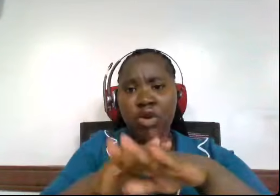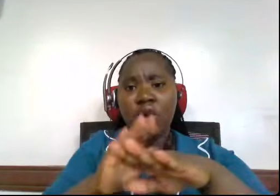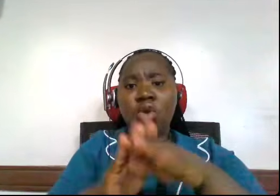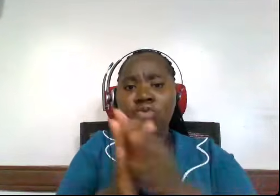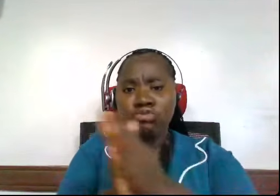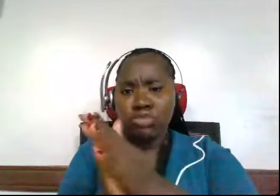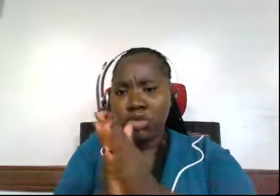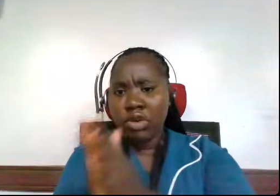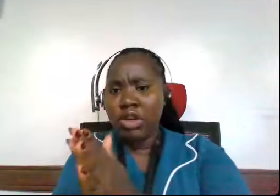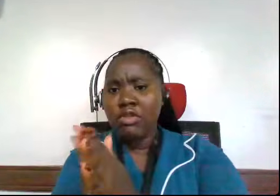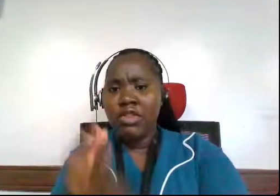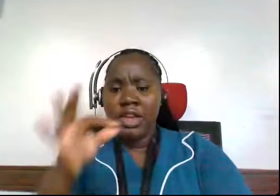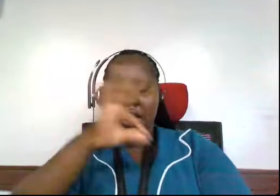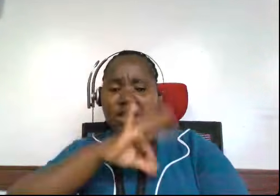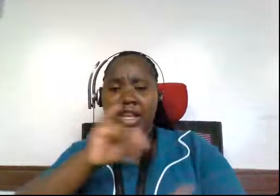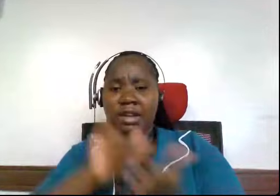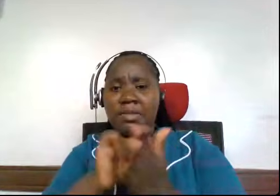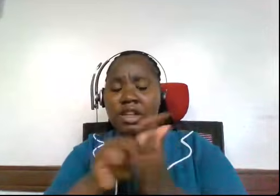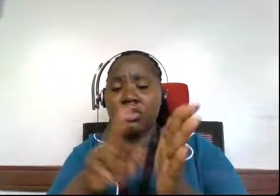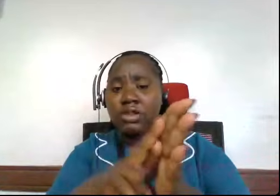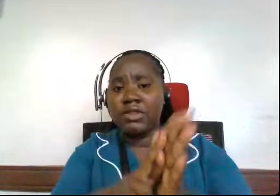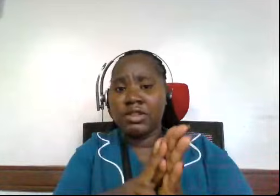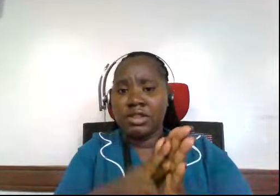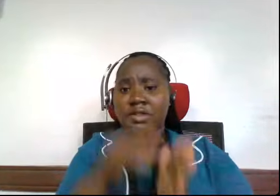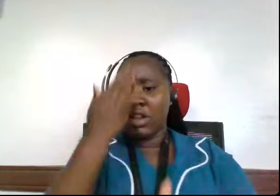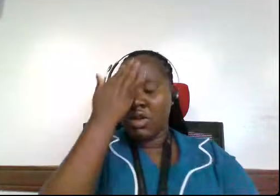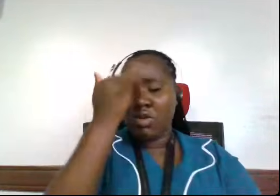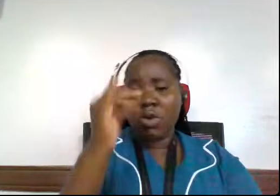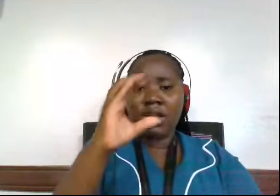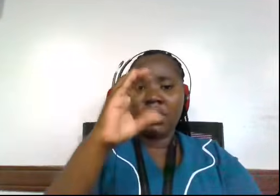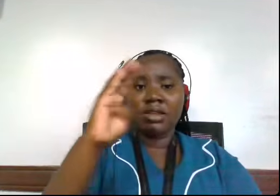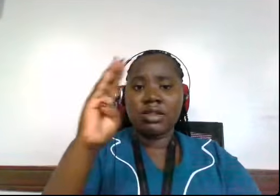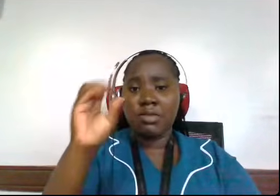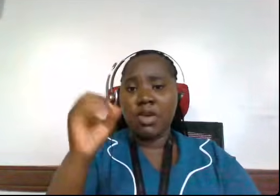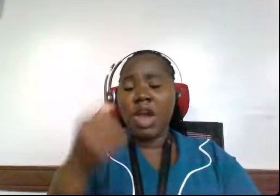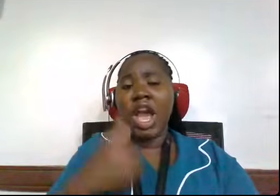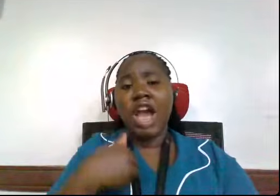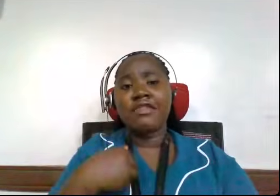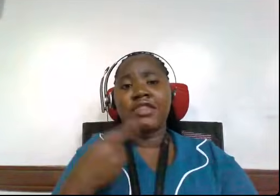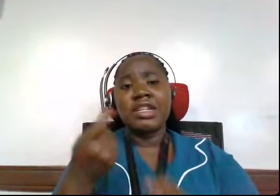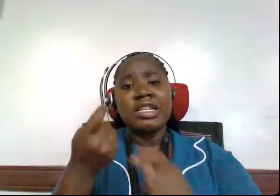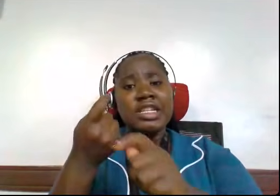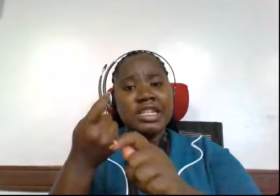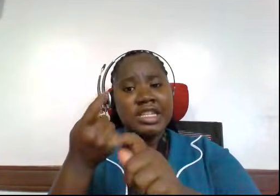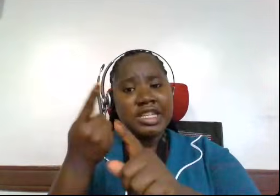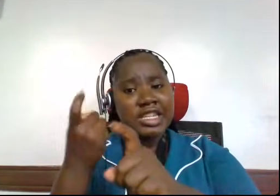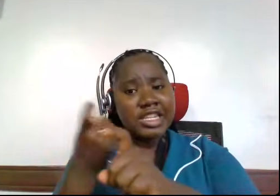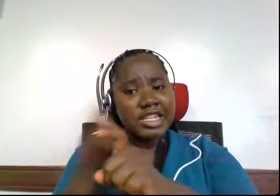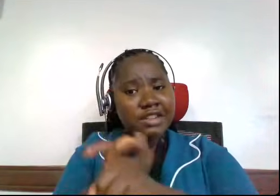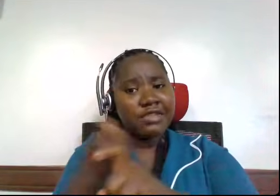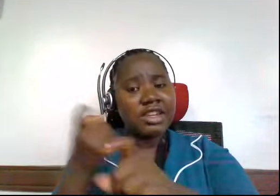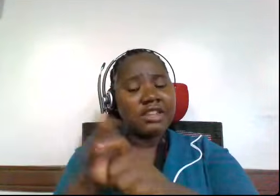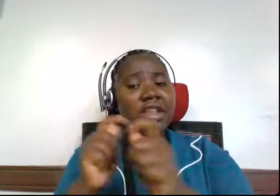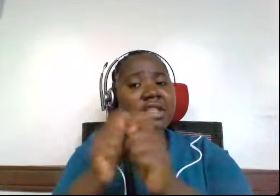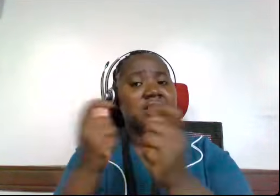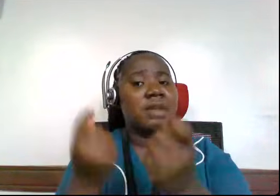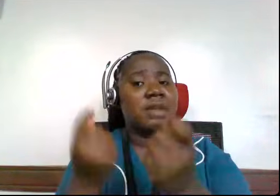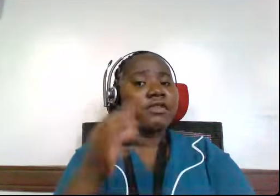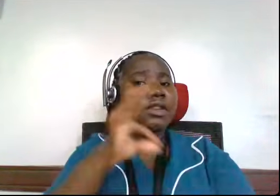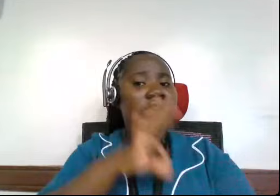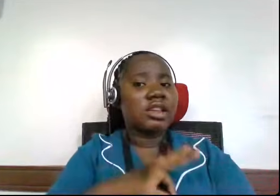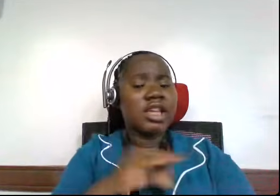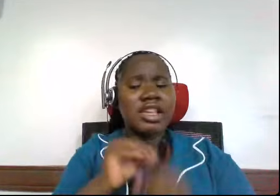CBO or a self-help group, we know you can have several types of income. So the clarification that we want you to make